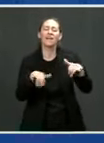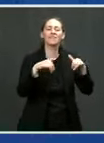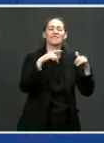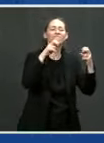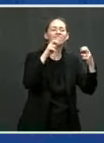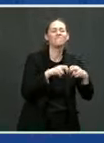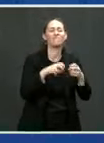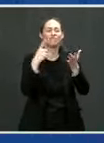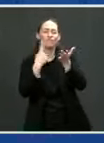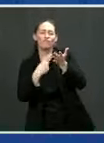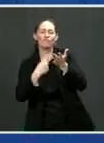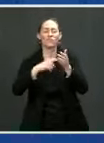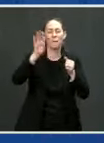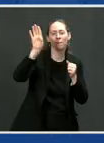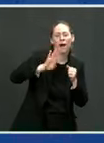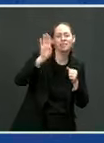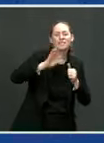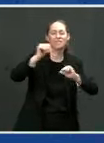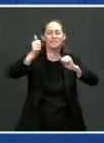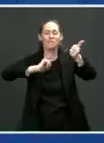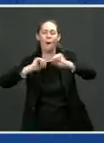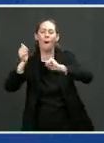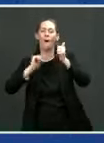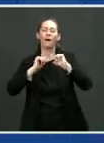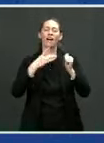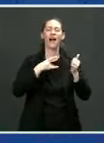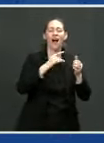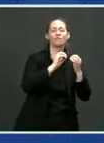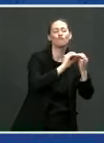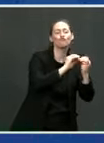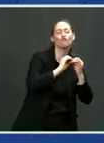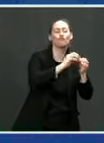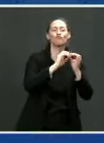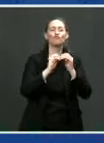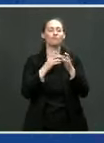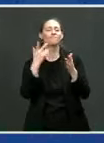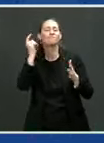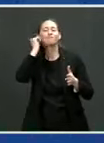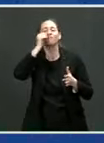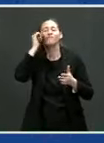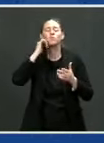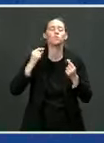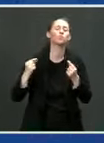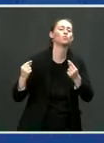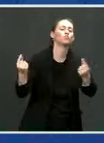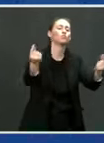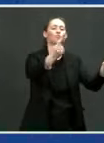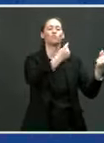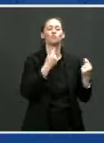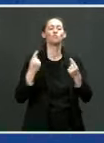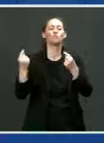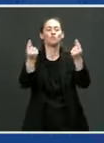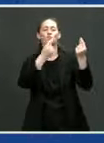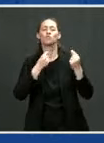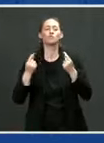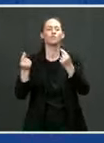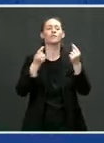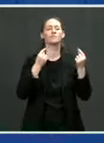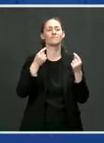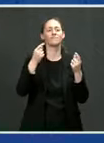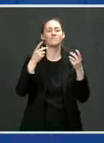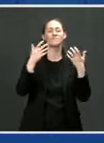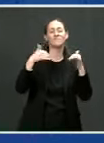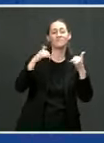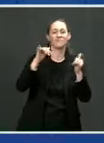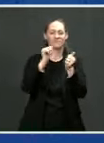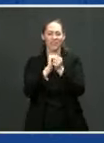sports. How he made each day an adventure, whether play fighting with lightsabers, as the leader mentioned,